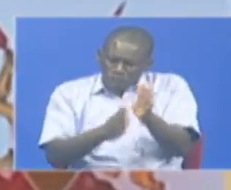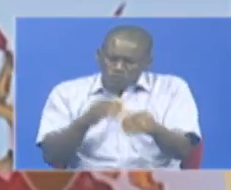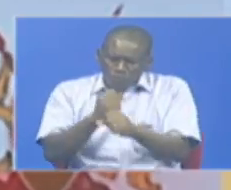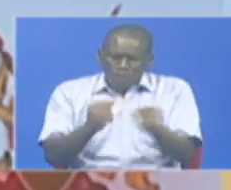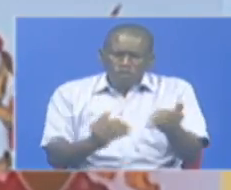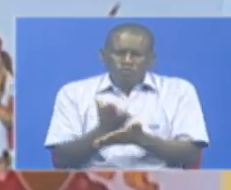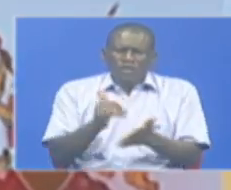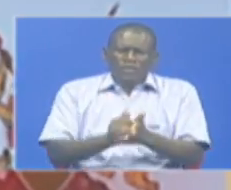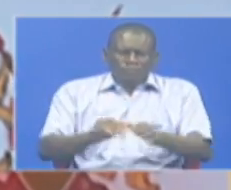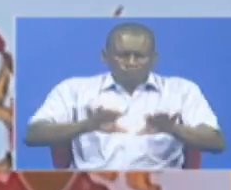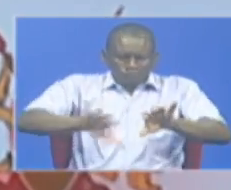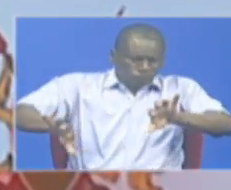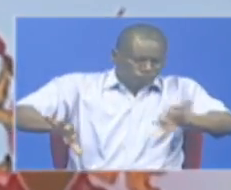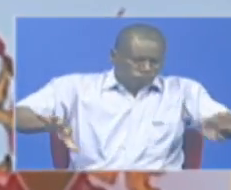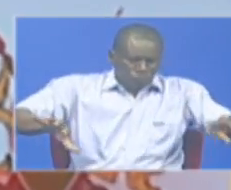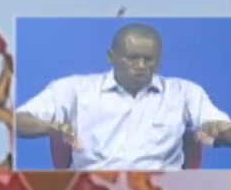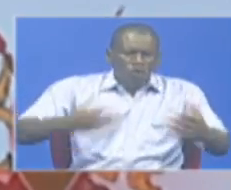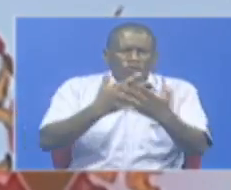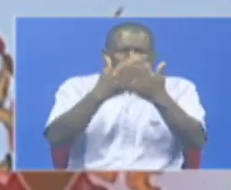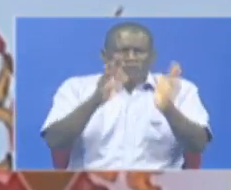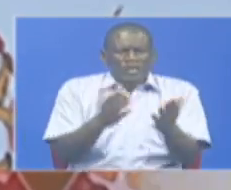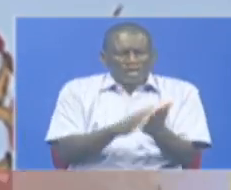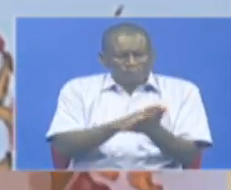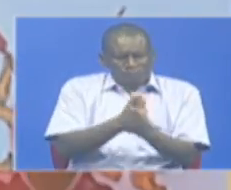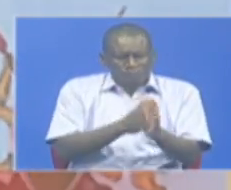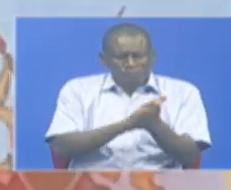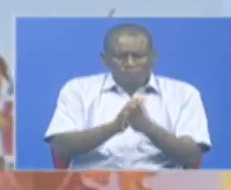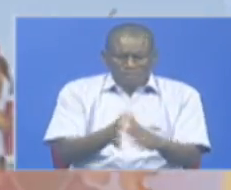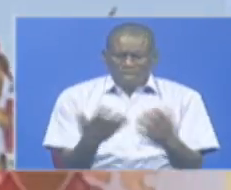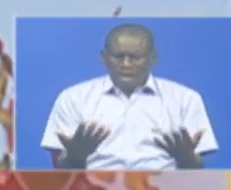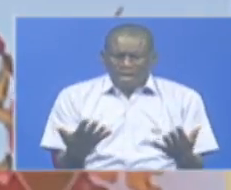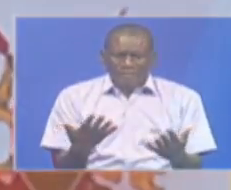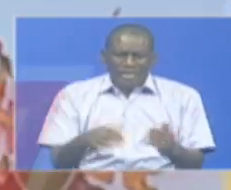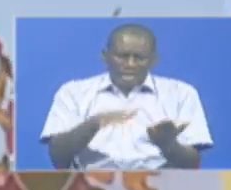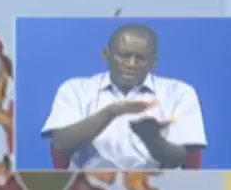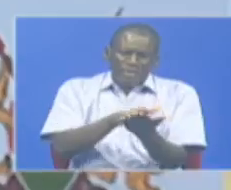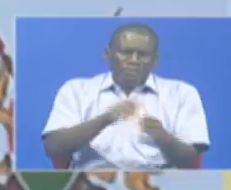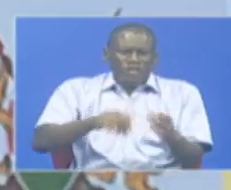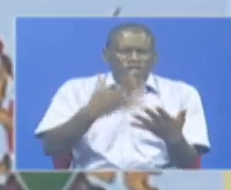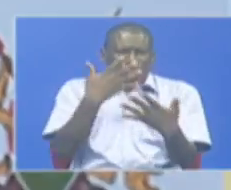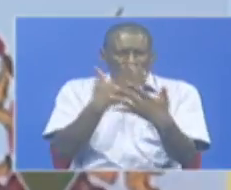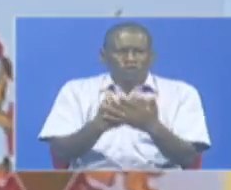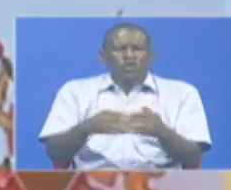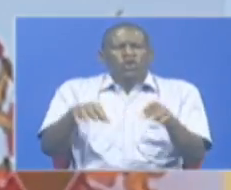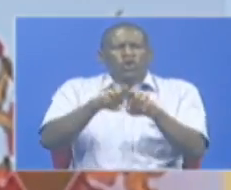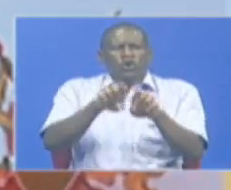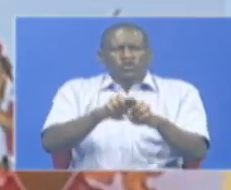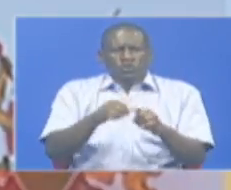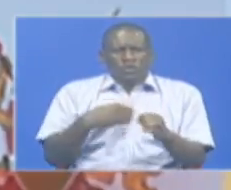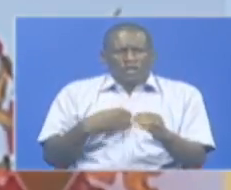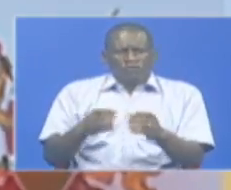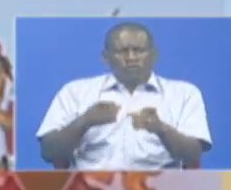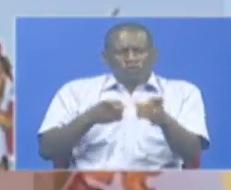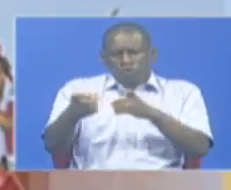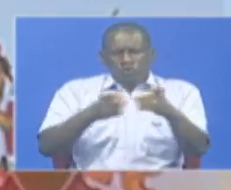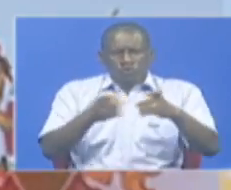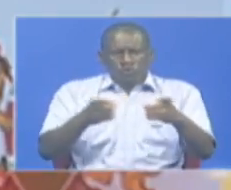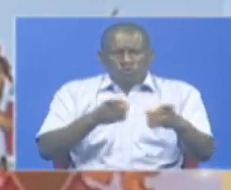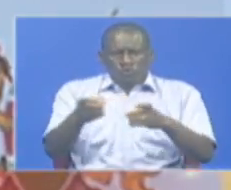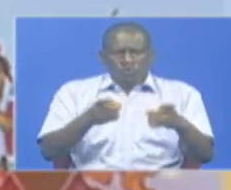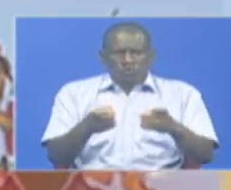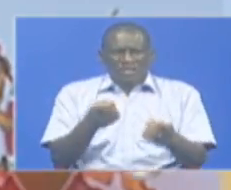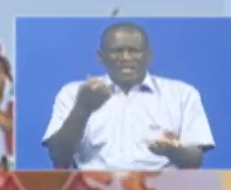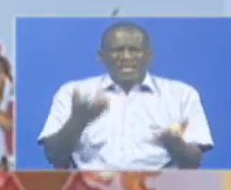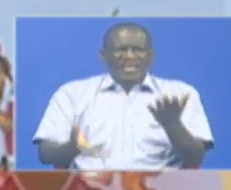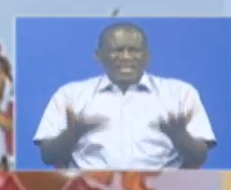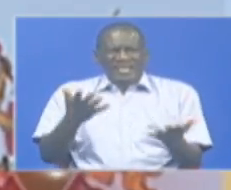social distancing and hand washing practices are maintained within prisons. Additionally, we've limited